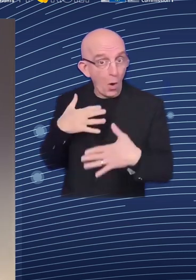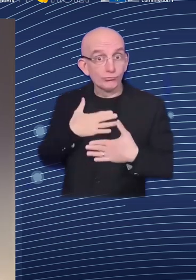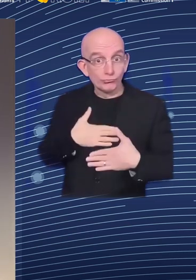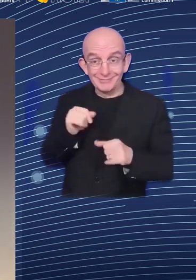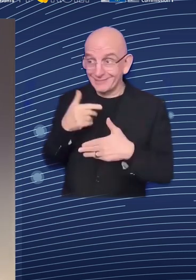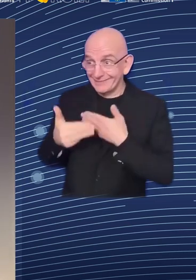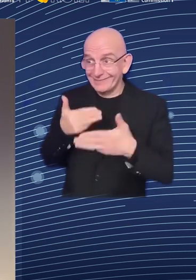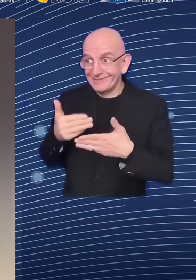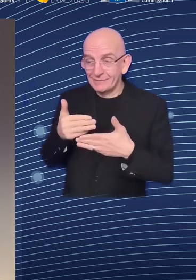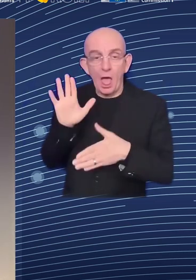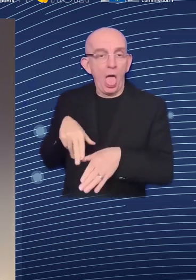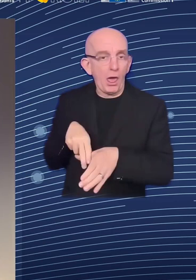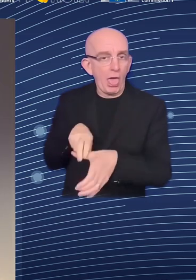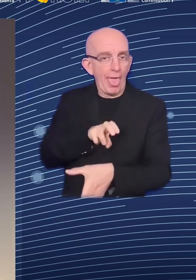then John.